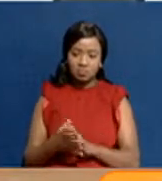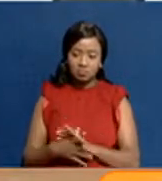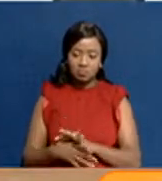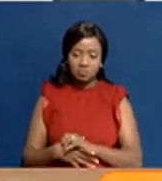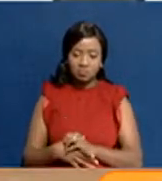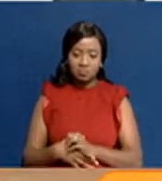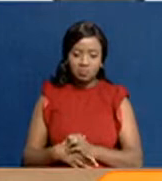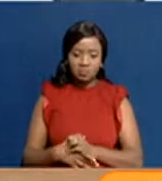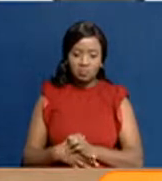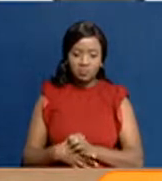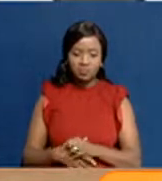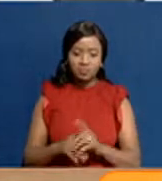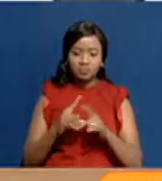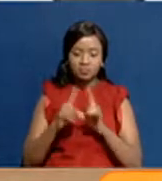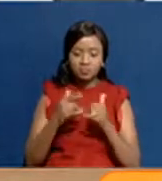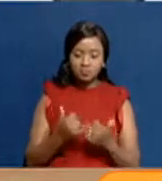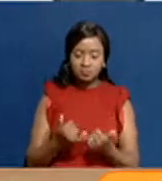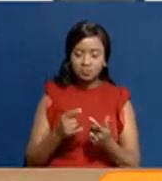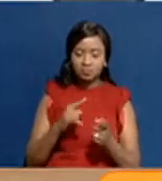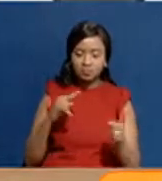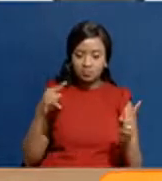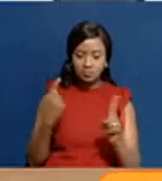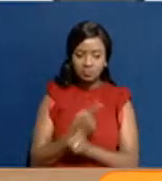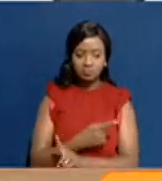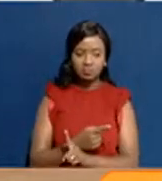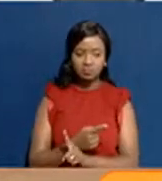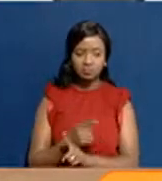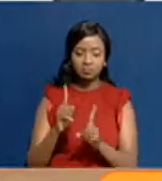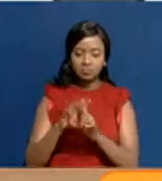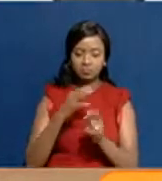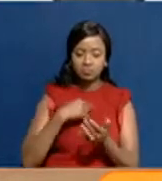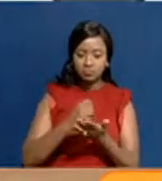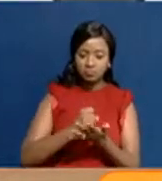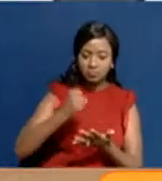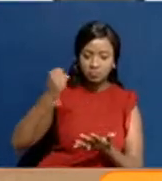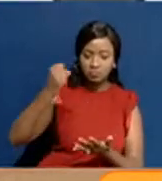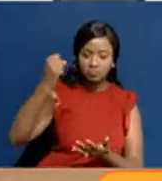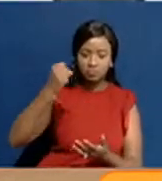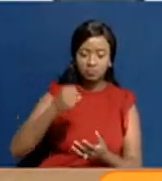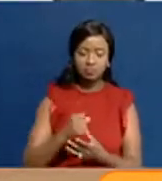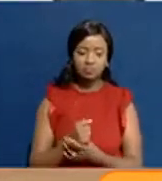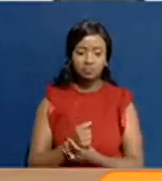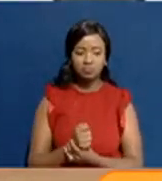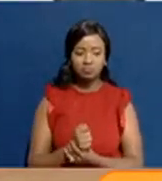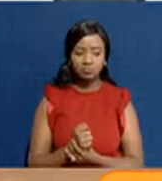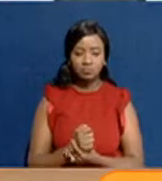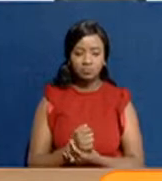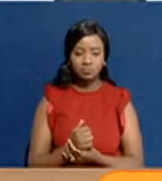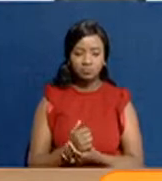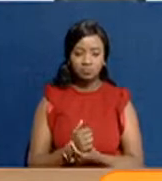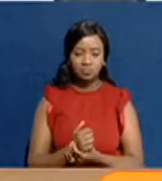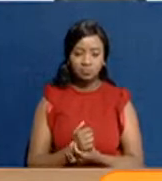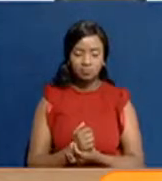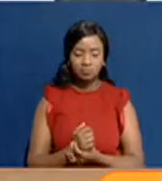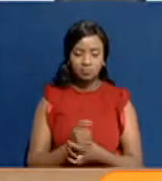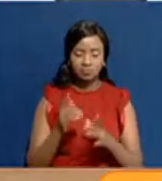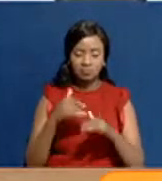and then the wrongdoing has been punished with suspension, with and actually with the